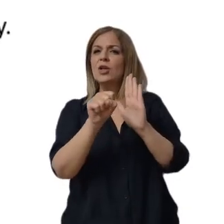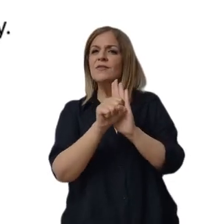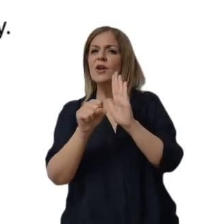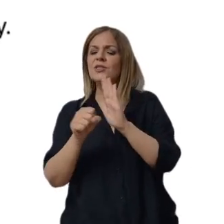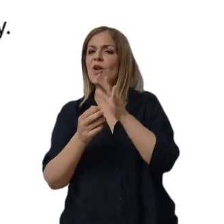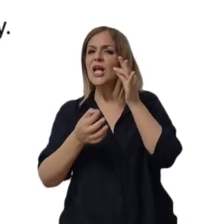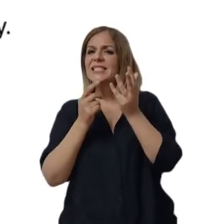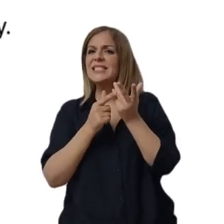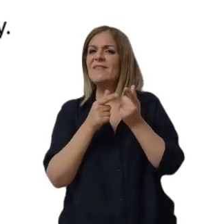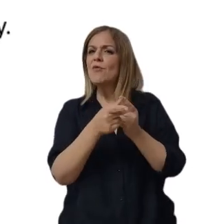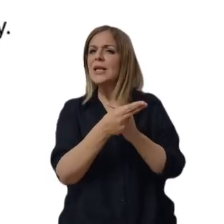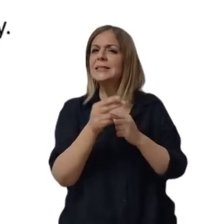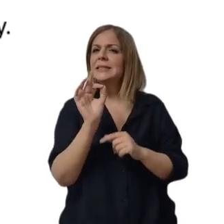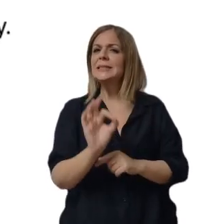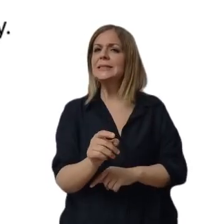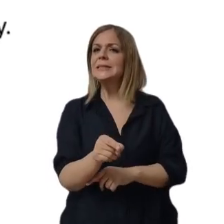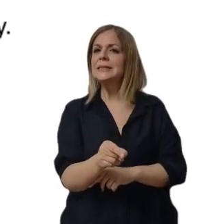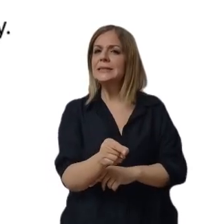be